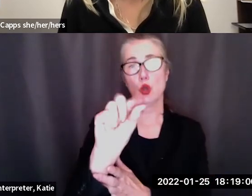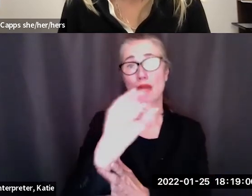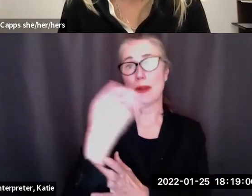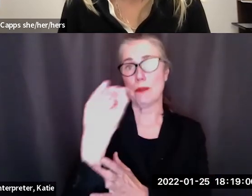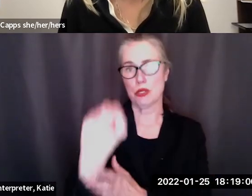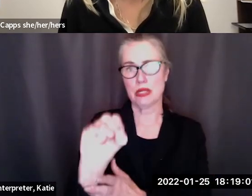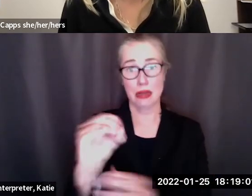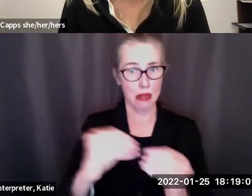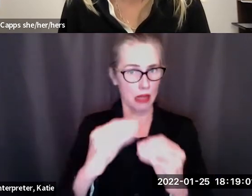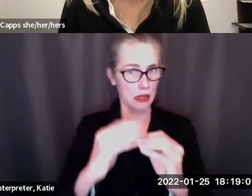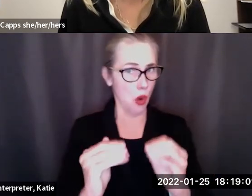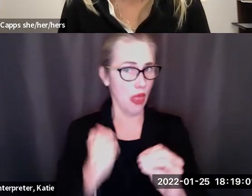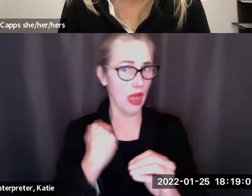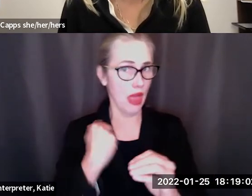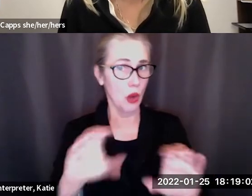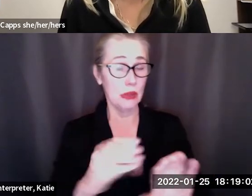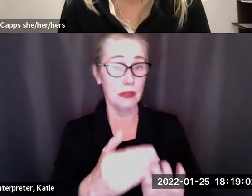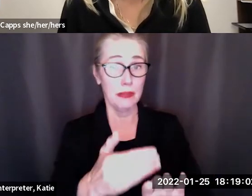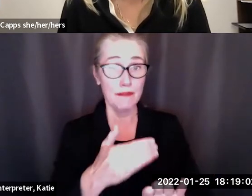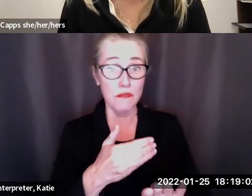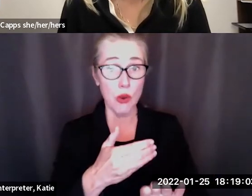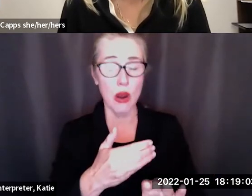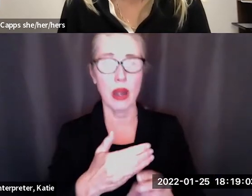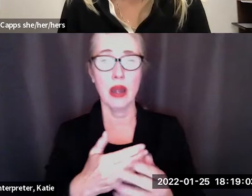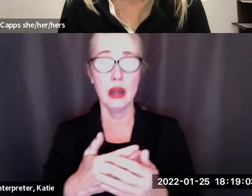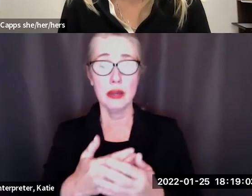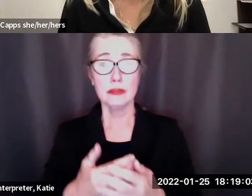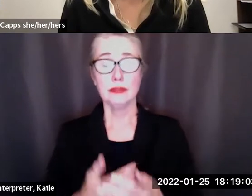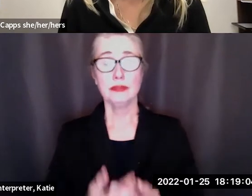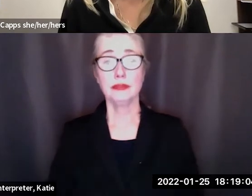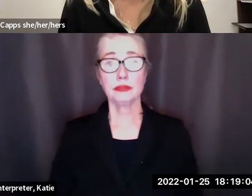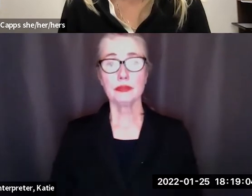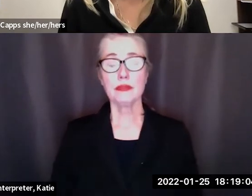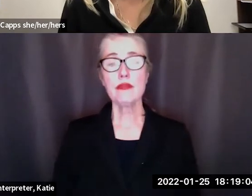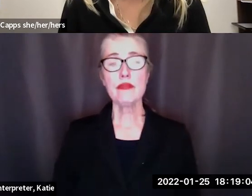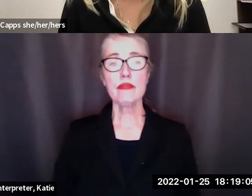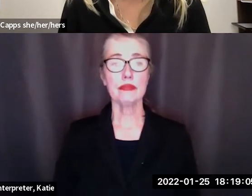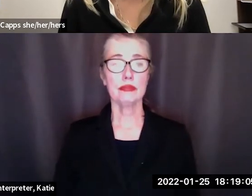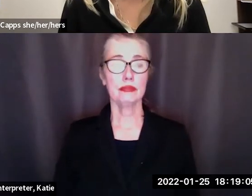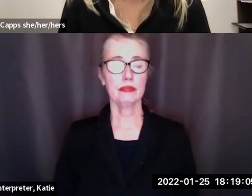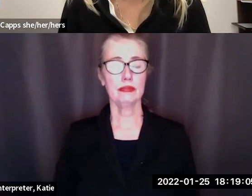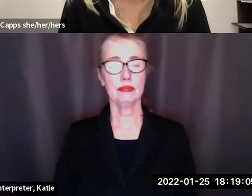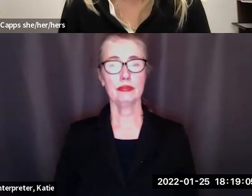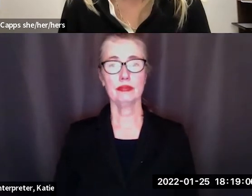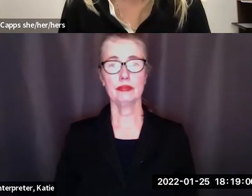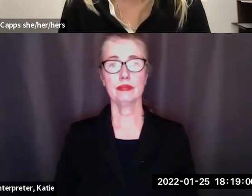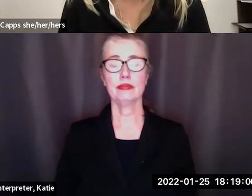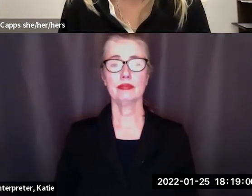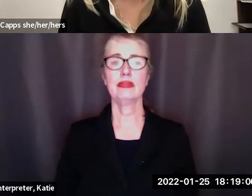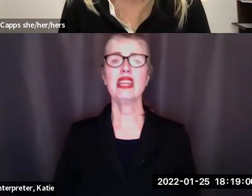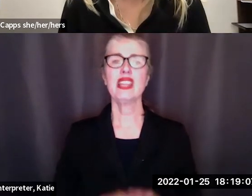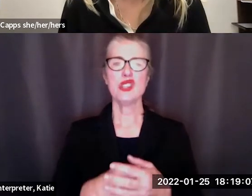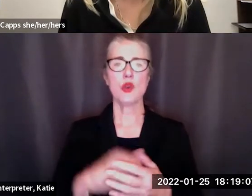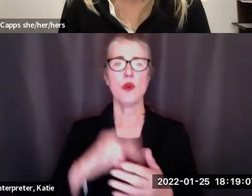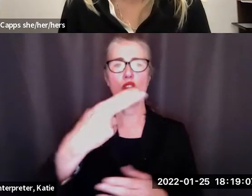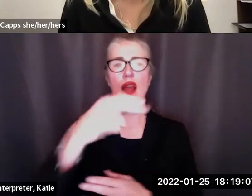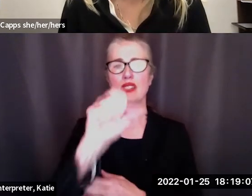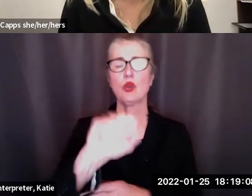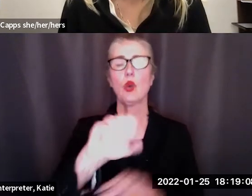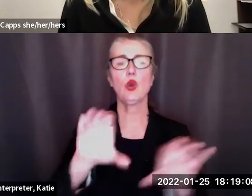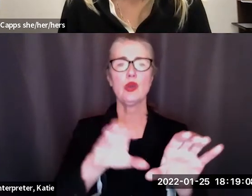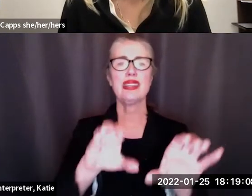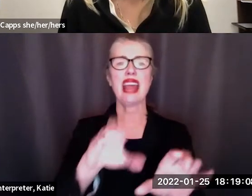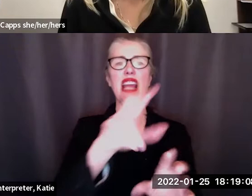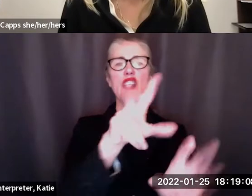what we were doing before um before the winter break so uh so we were doing that in secondary schools